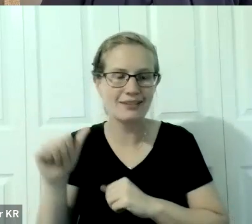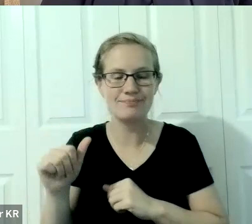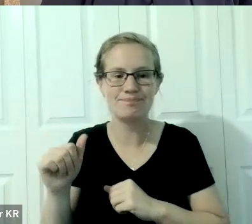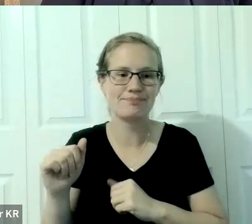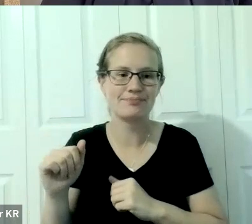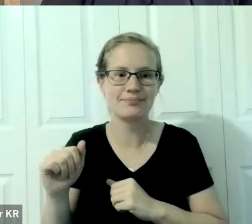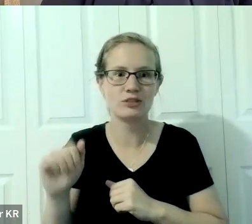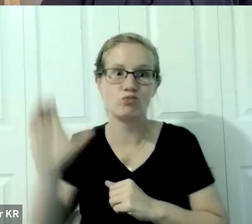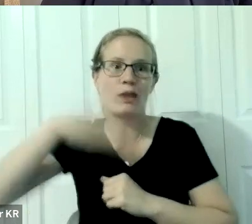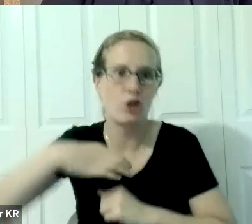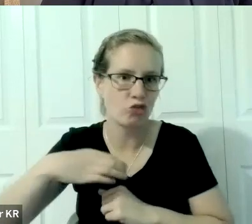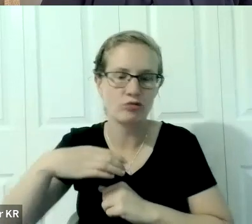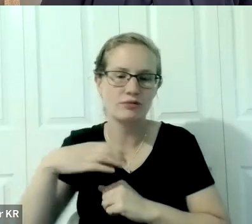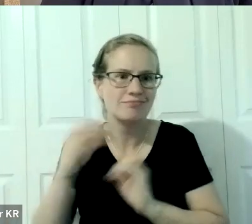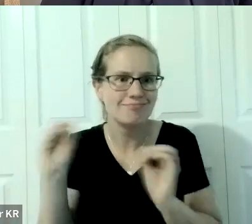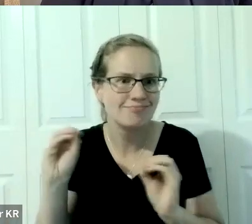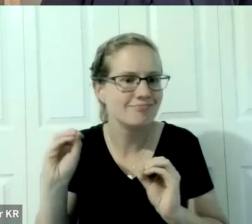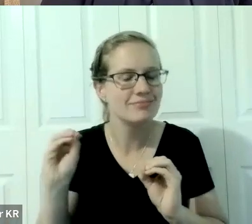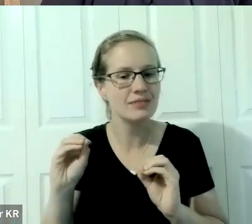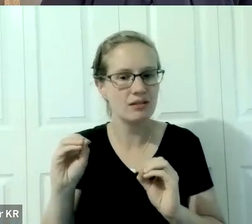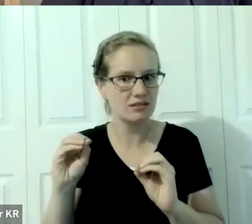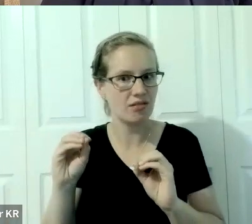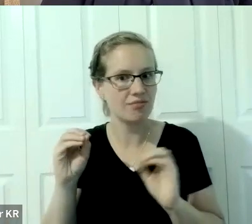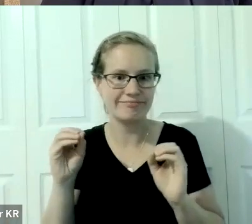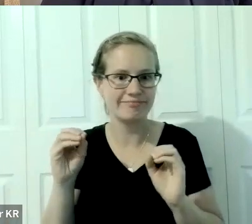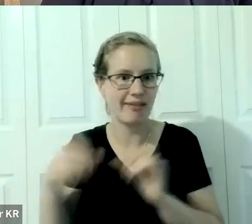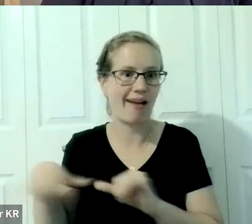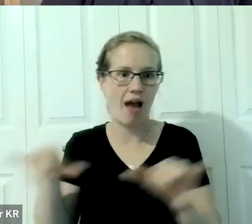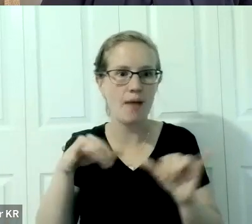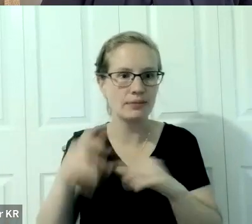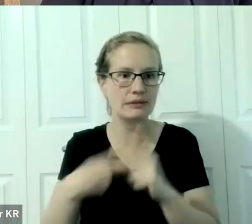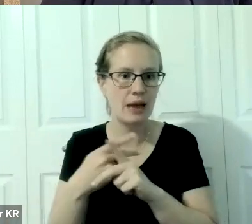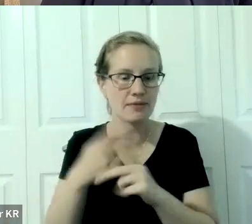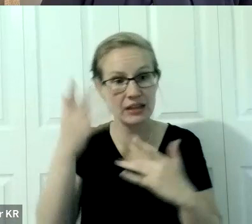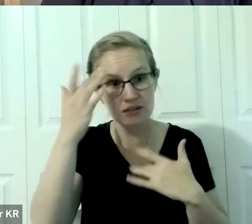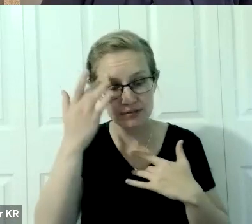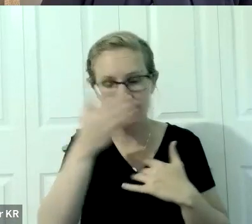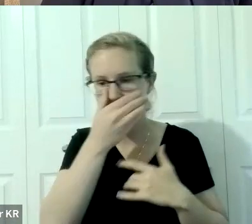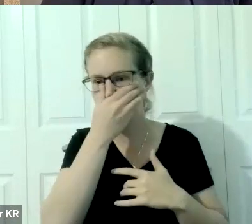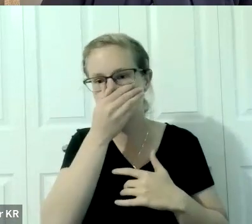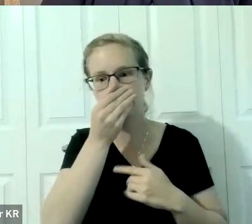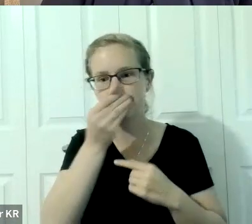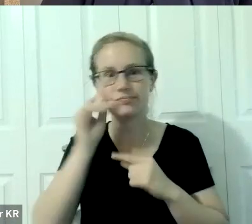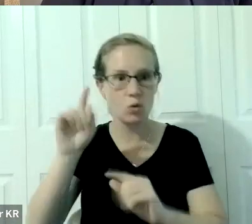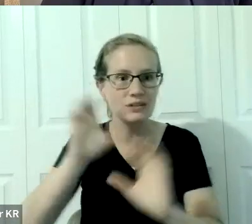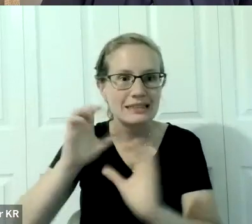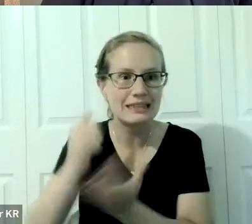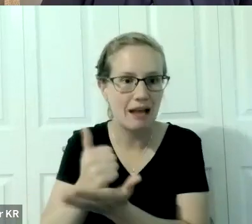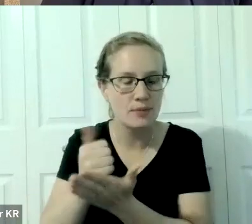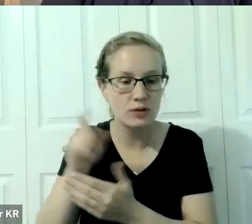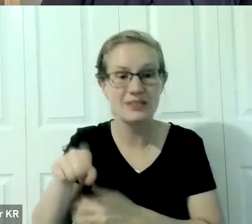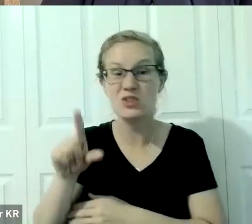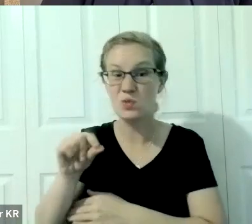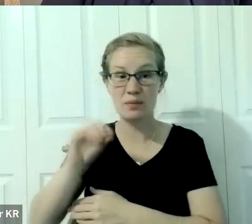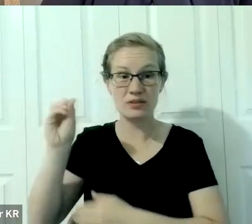You're not abnormal or weird or anything like that. It's a very common type of illness, and to go get the help you need. 20%